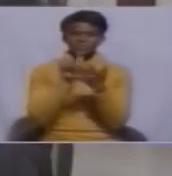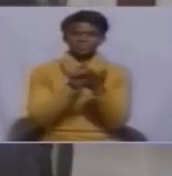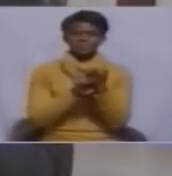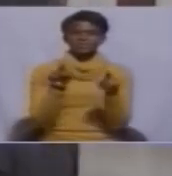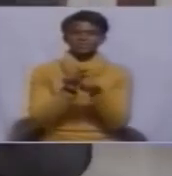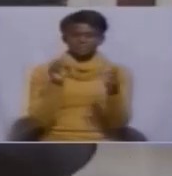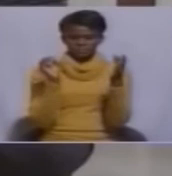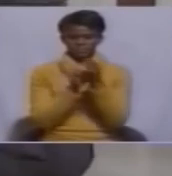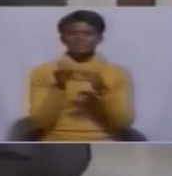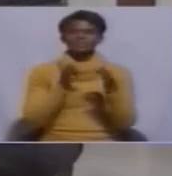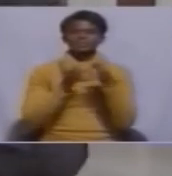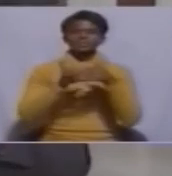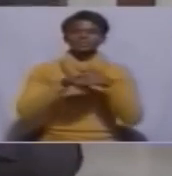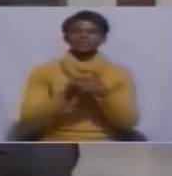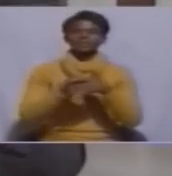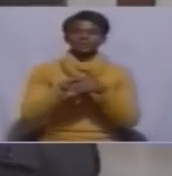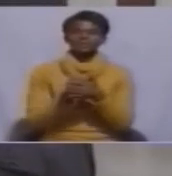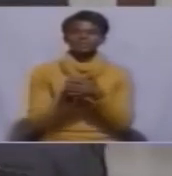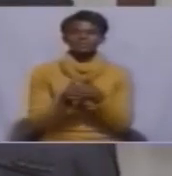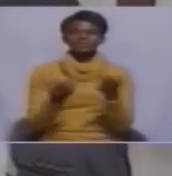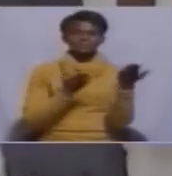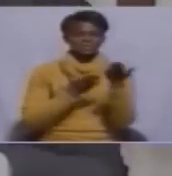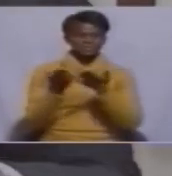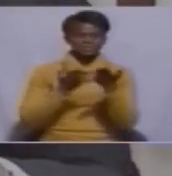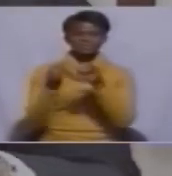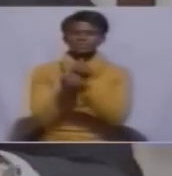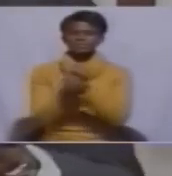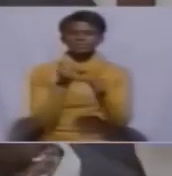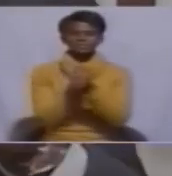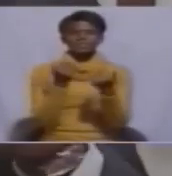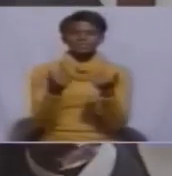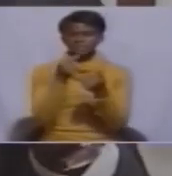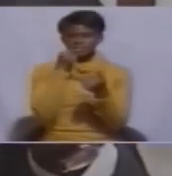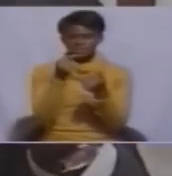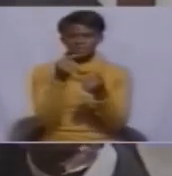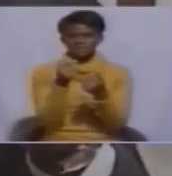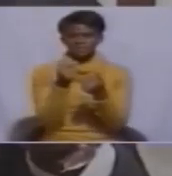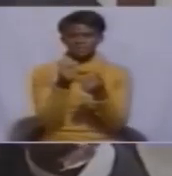prescribe how the same issue will be addressed. So to say whether there